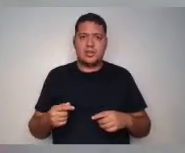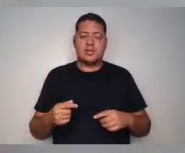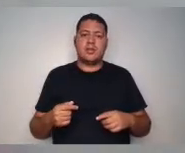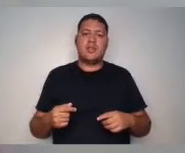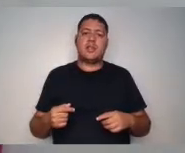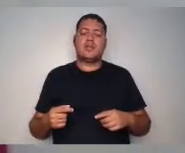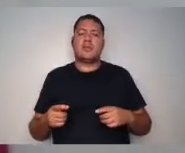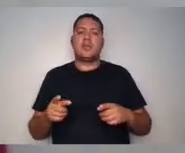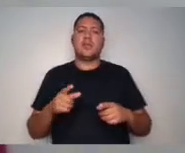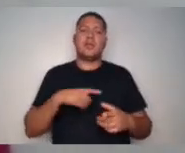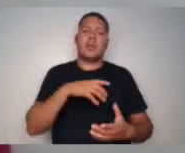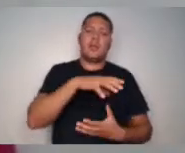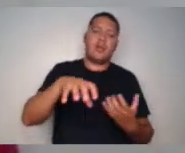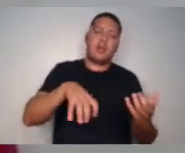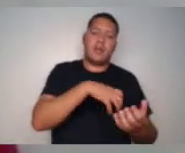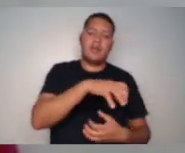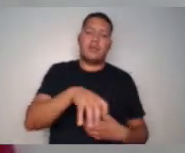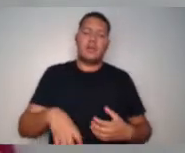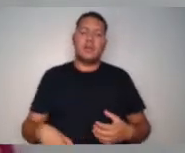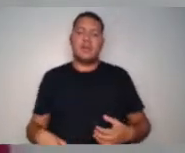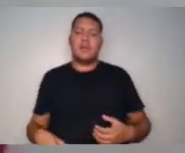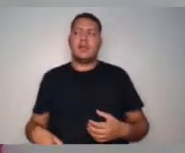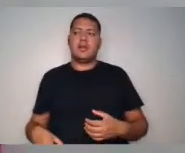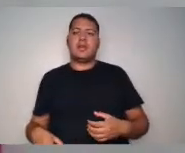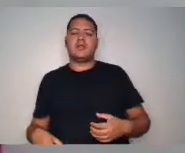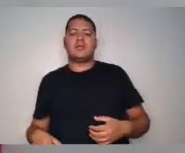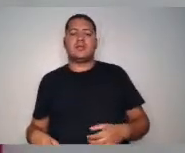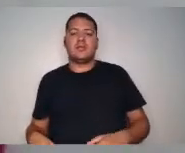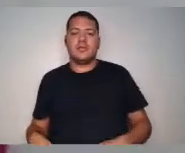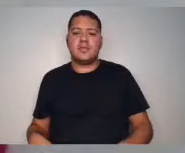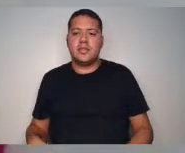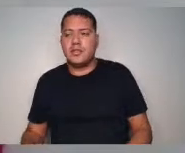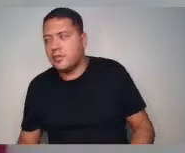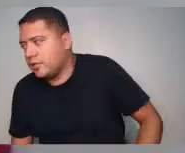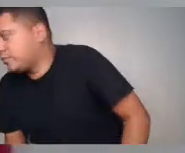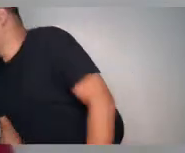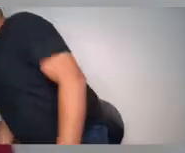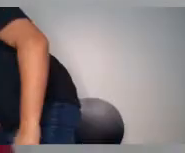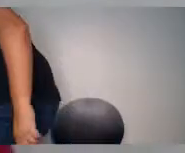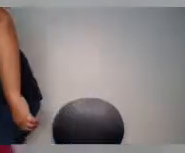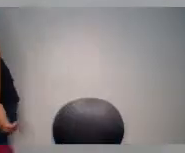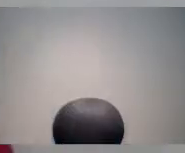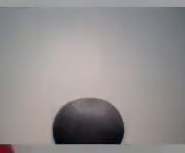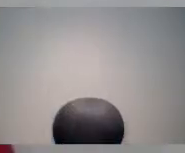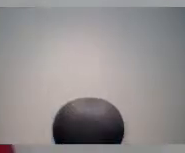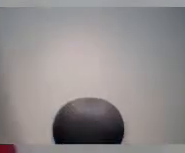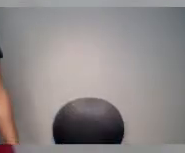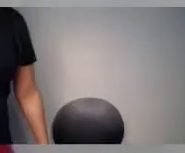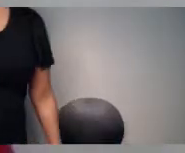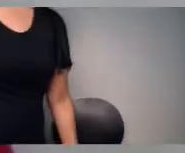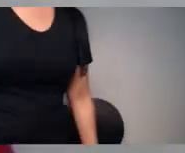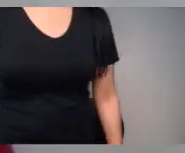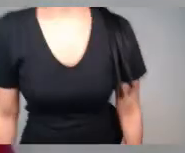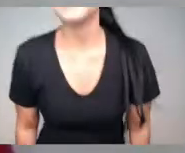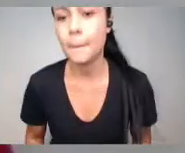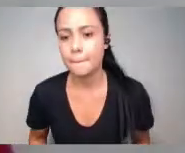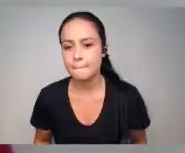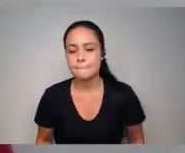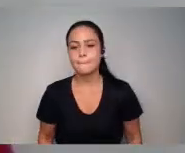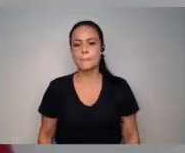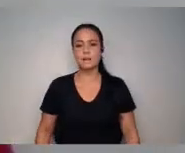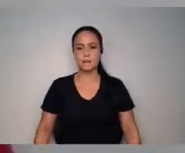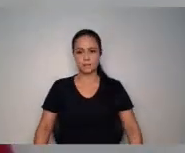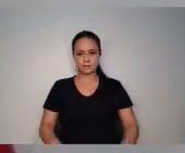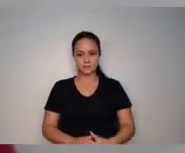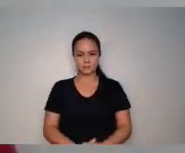explaining, and there have been some strikes that are taking 5 or 7 days, and that is important.